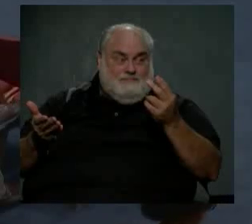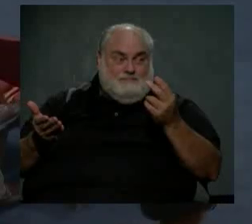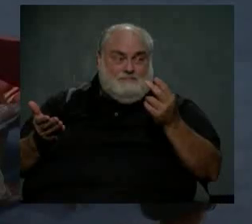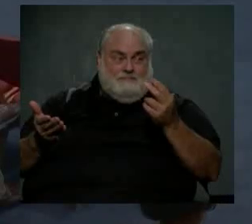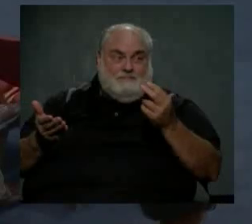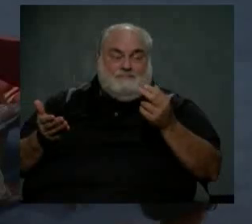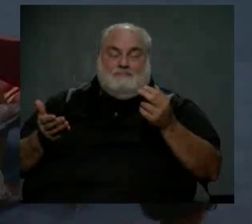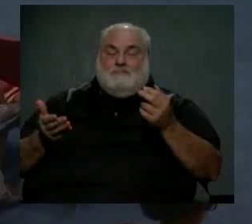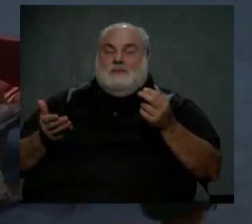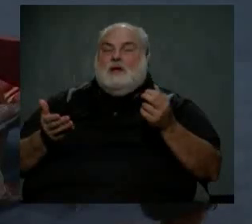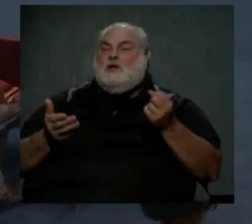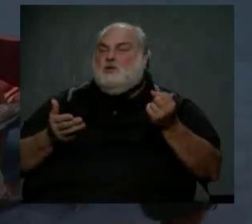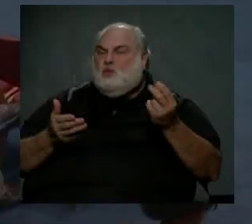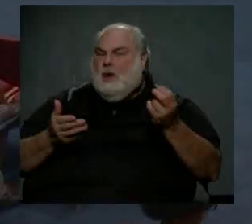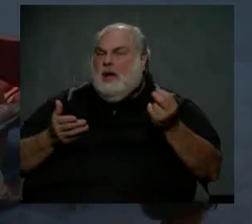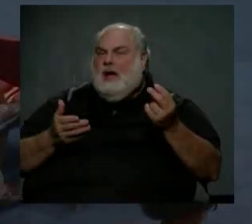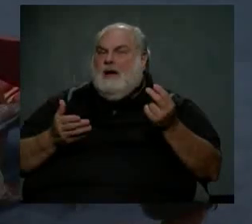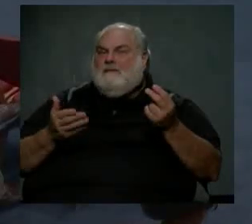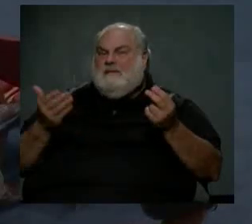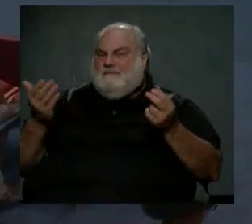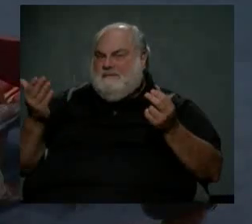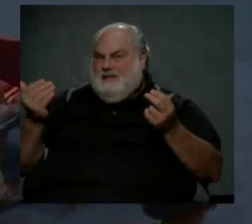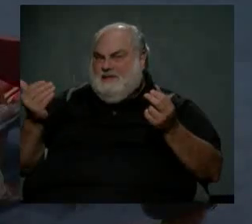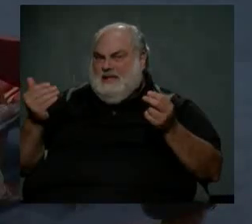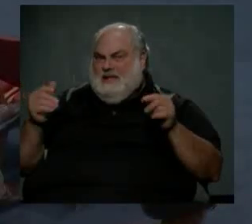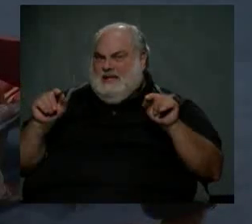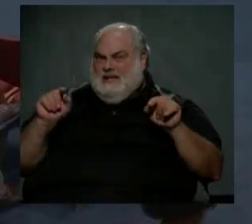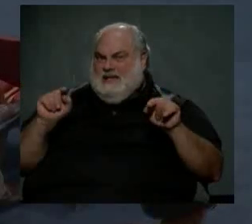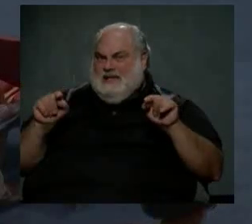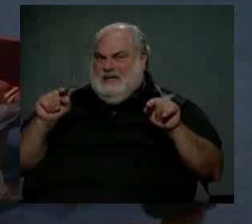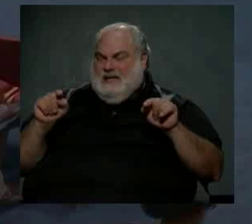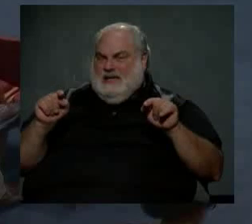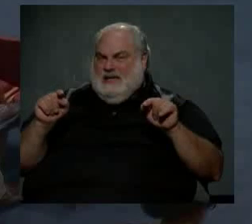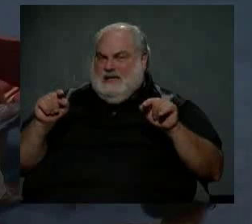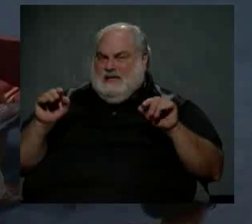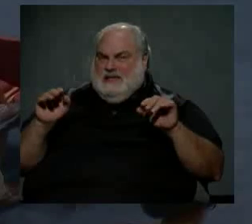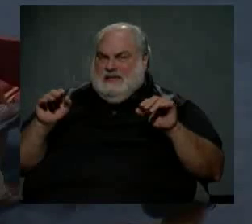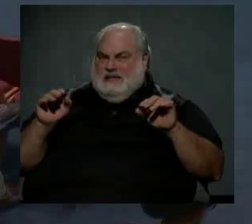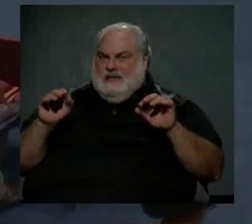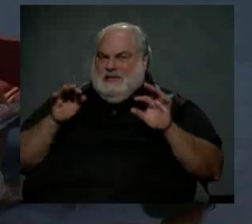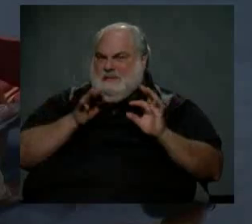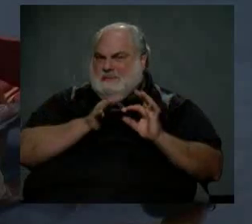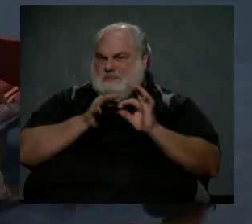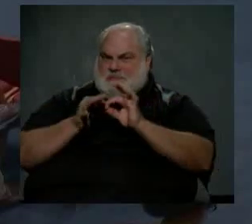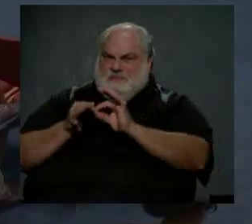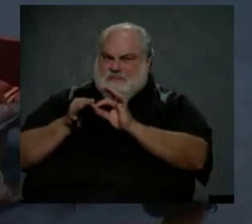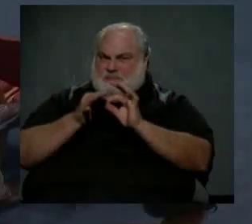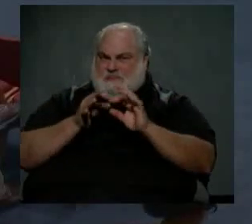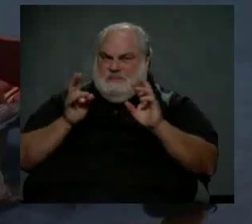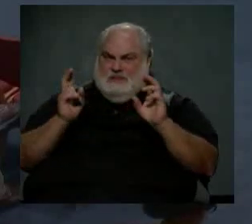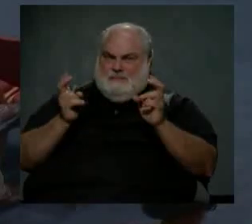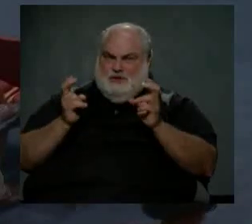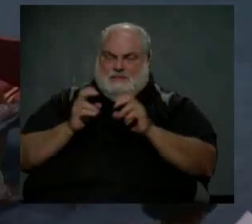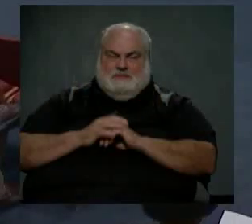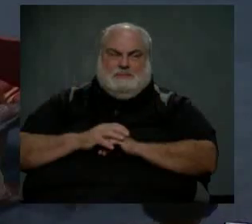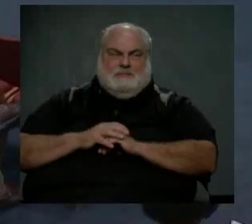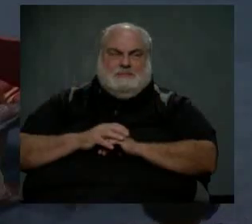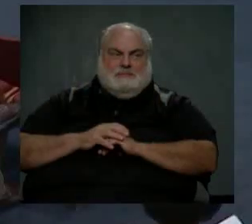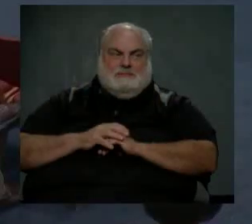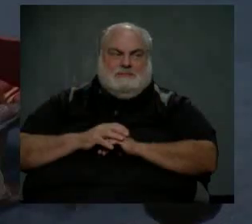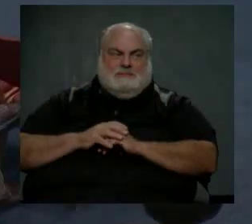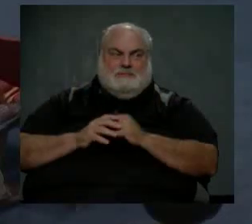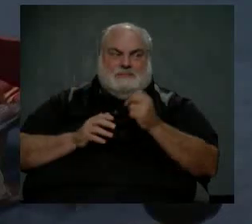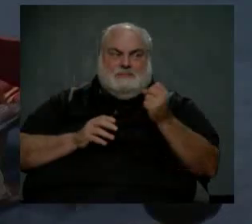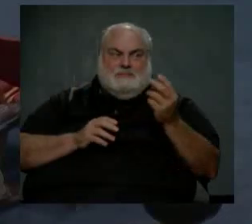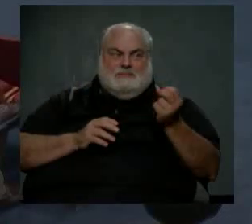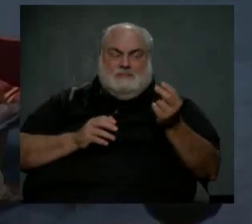Item 12 and item 15 are actually about the same subject. So item